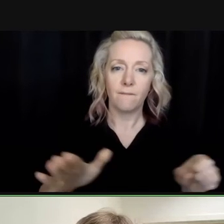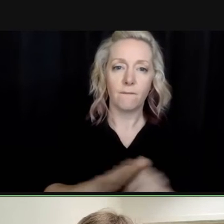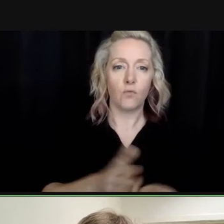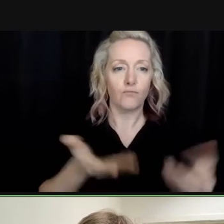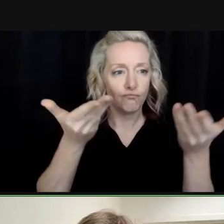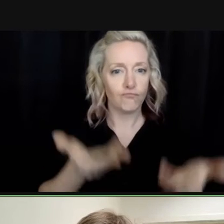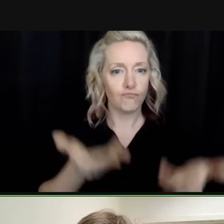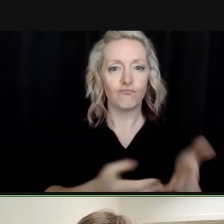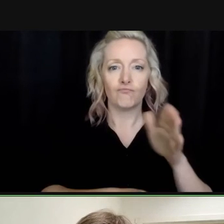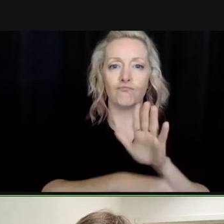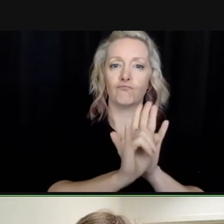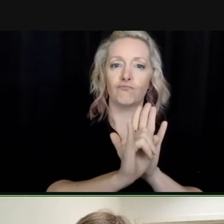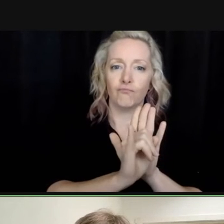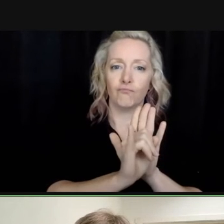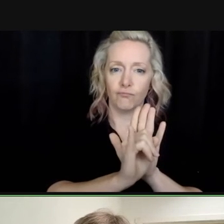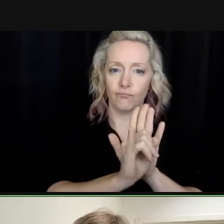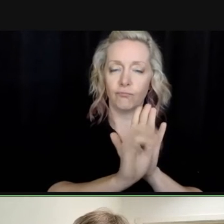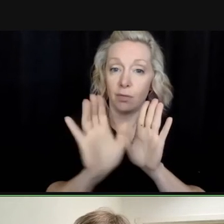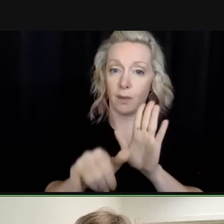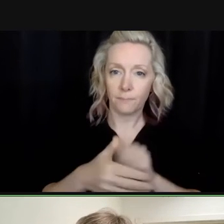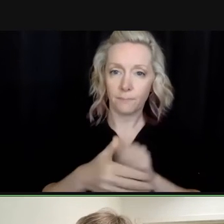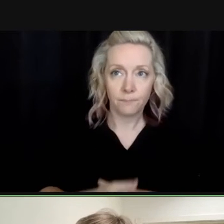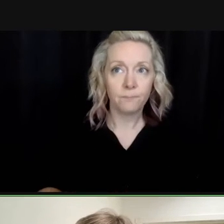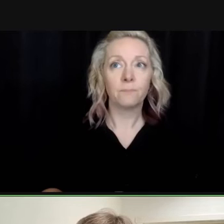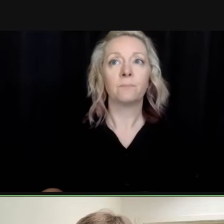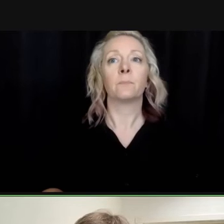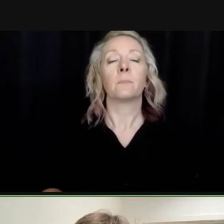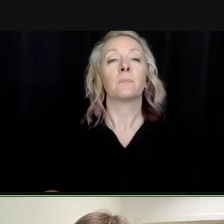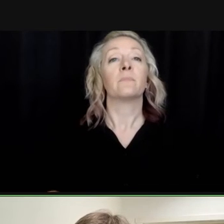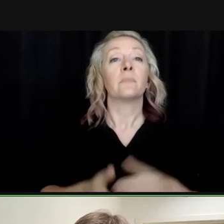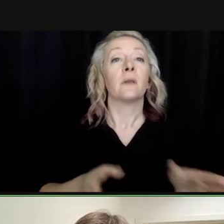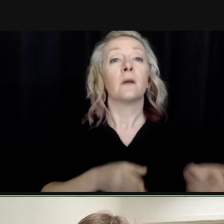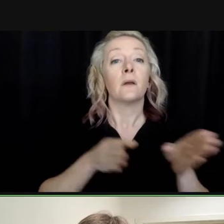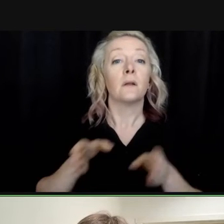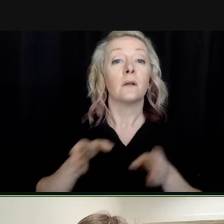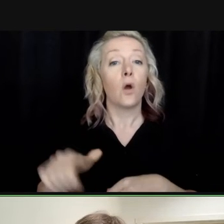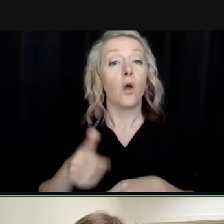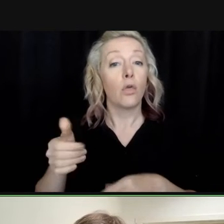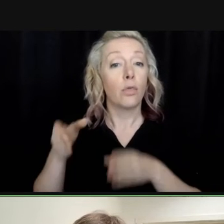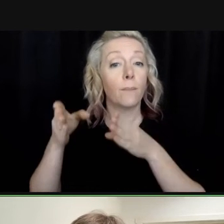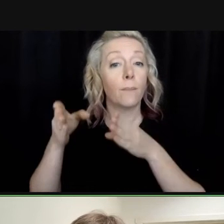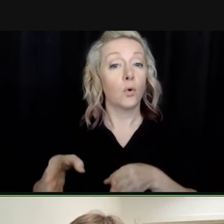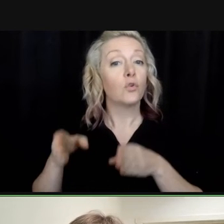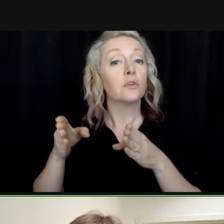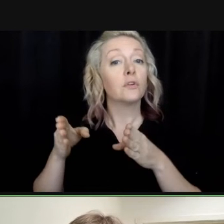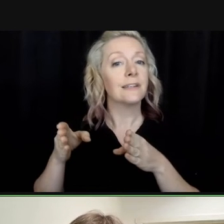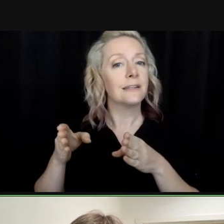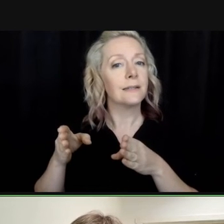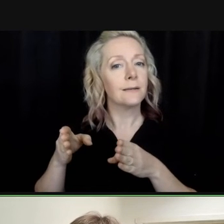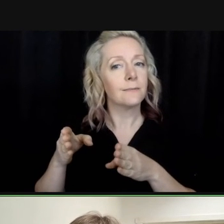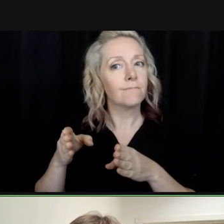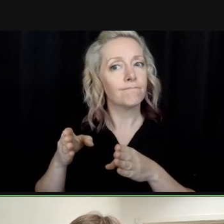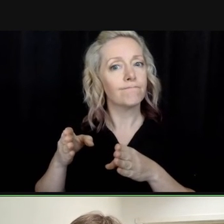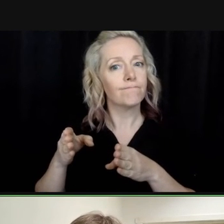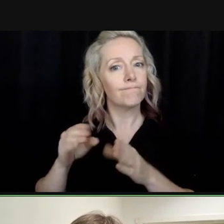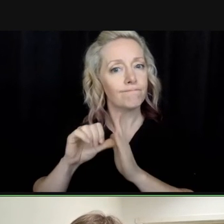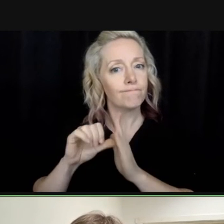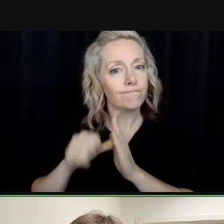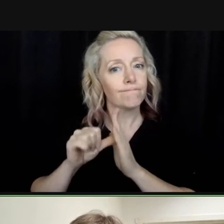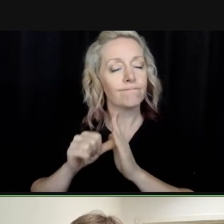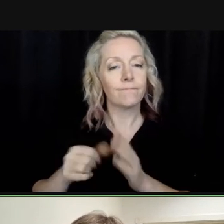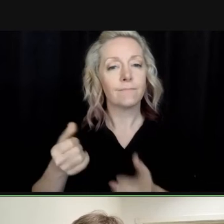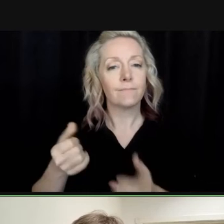liked that and thought I'd share that. The other person who reminds us about the importance of empathy and perspective taking is